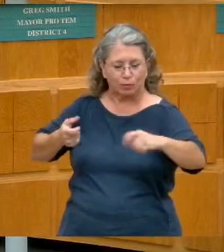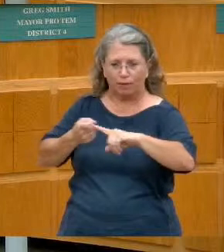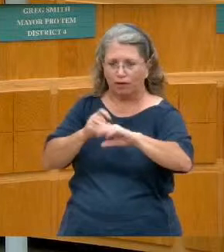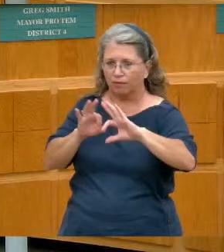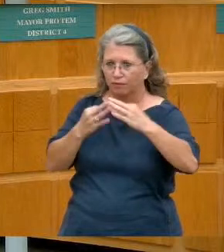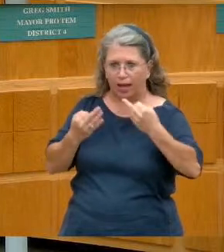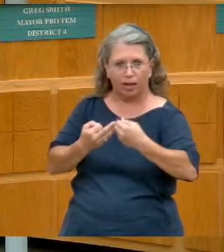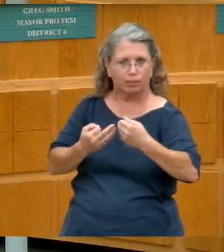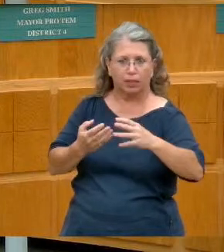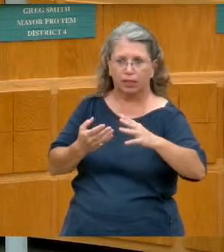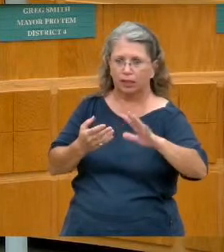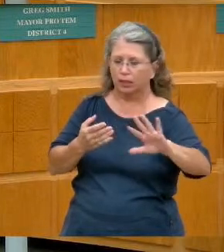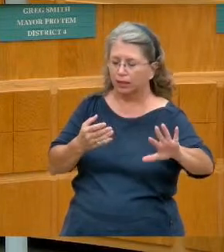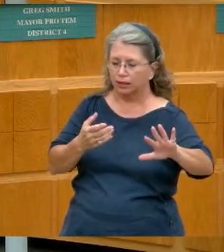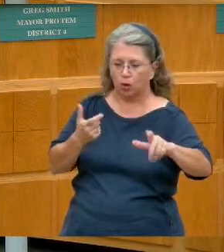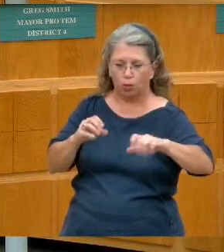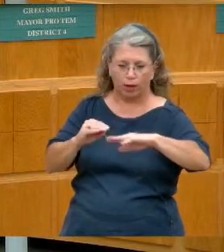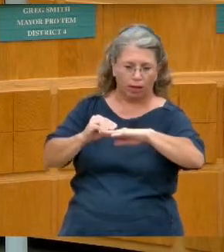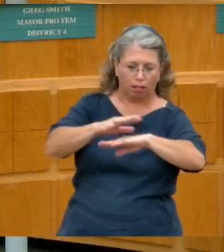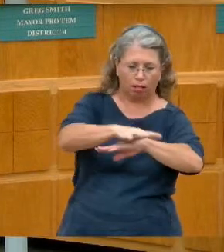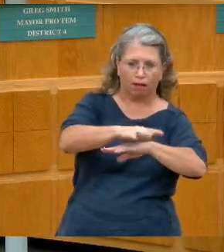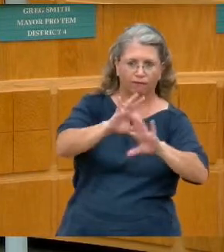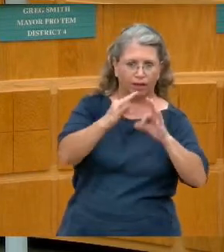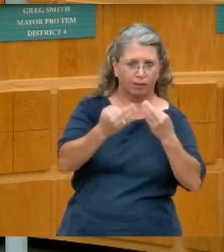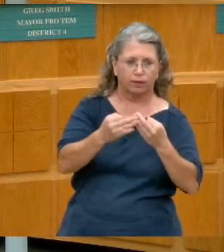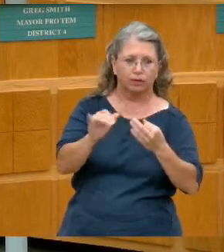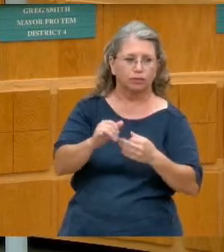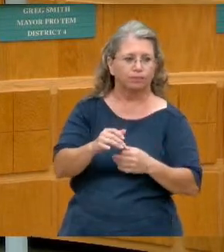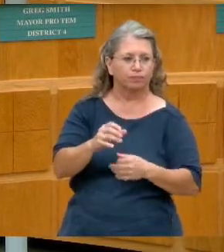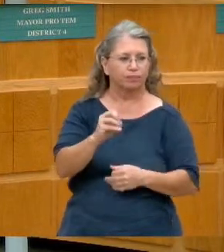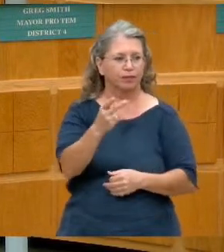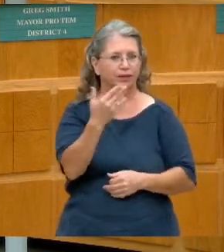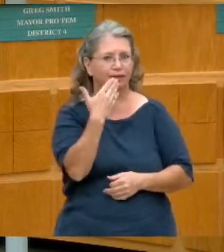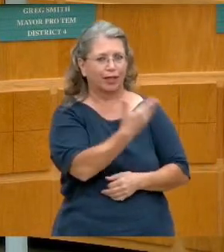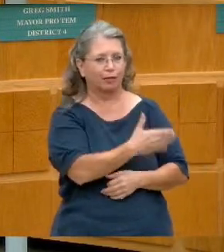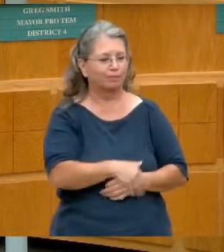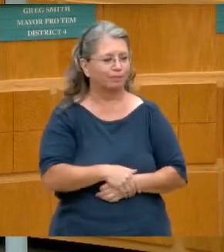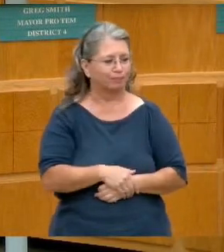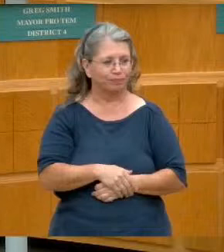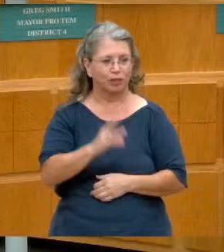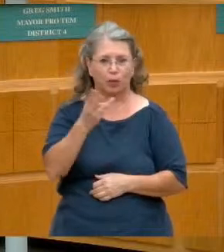yourself from your family members so that they don't get sick as well. You're welcome.